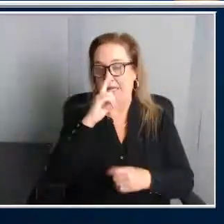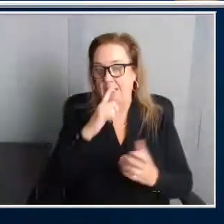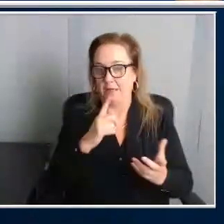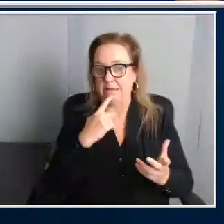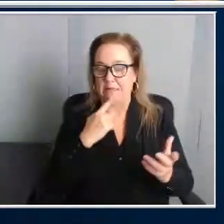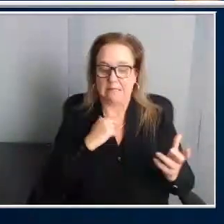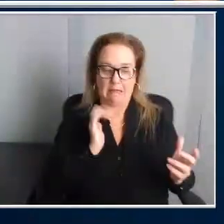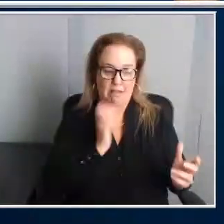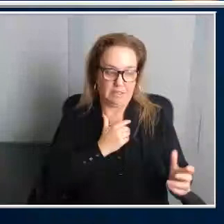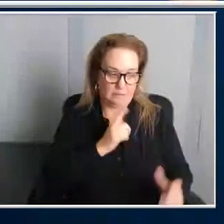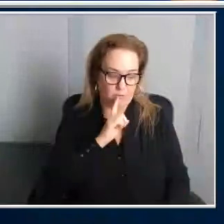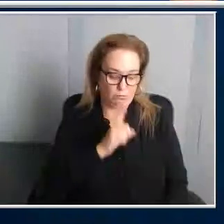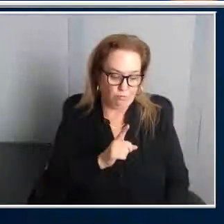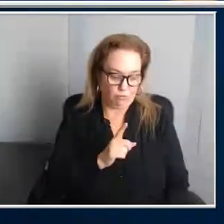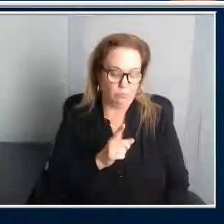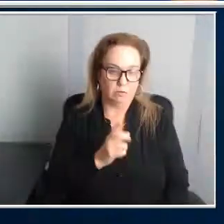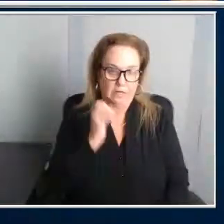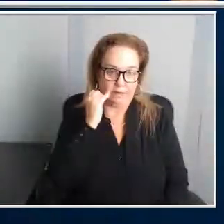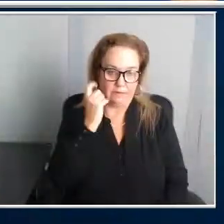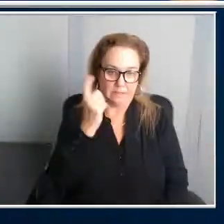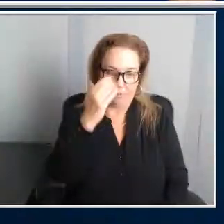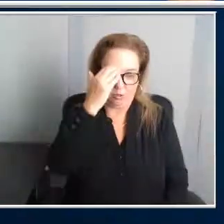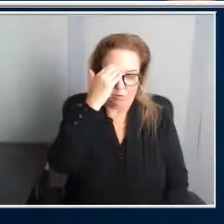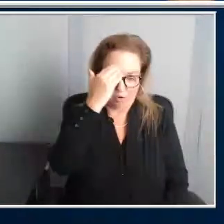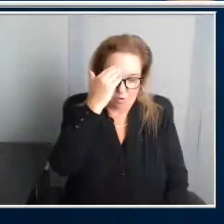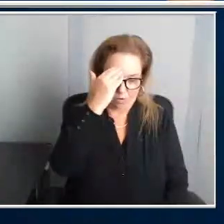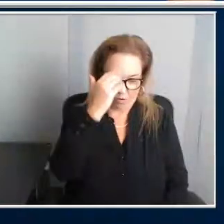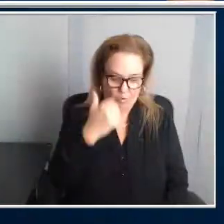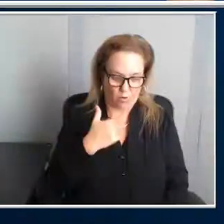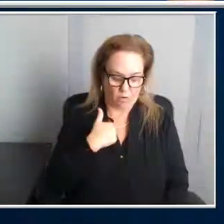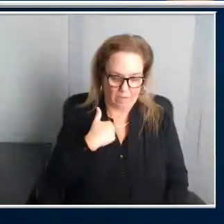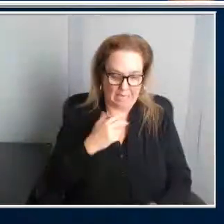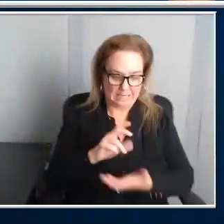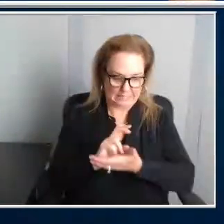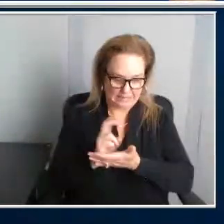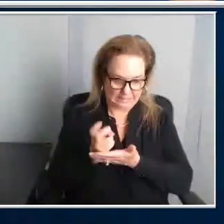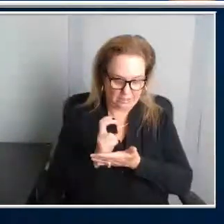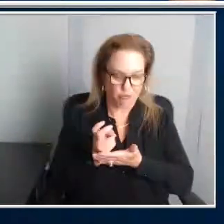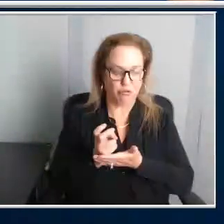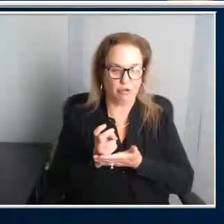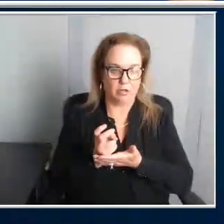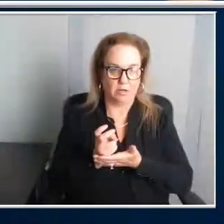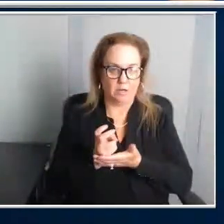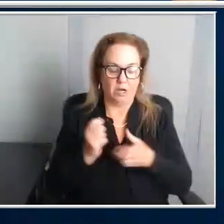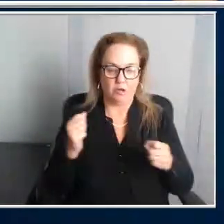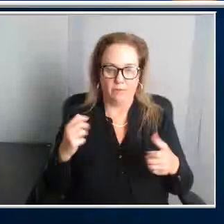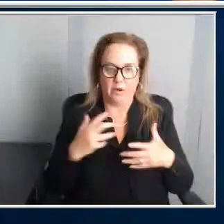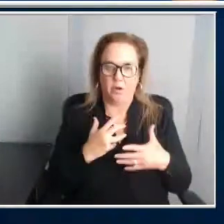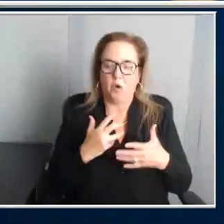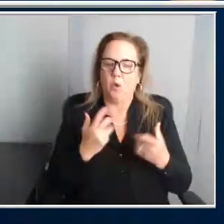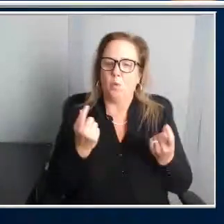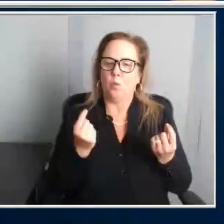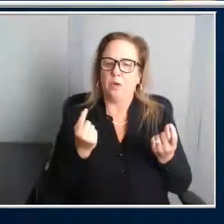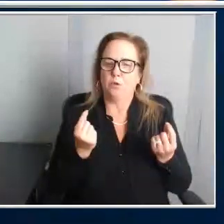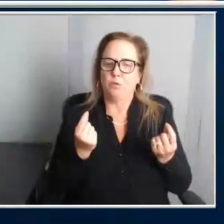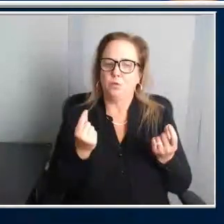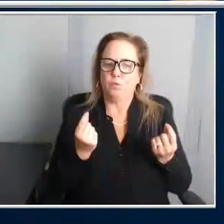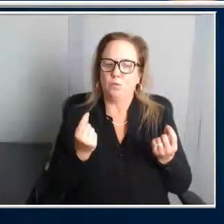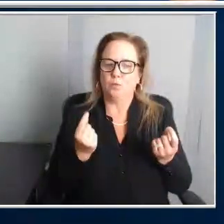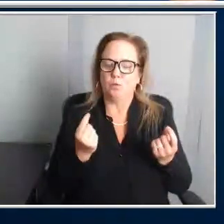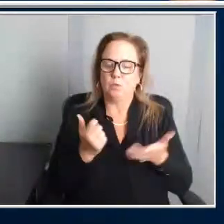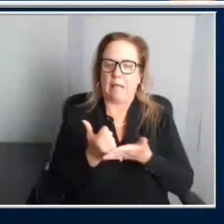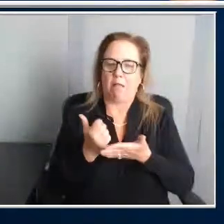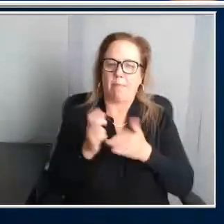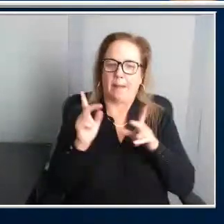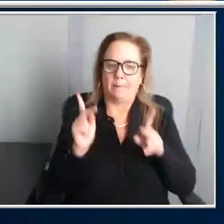that true? And if someone you know has a seizure and you're panicking, what do you need to do to help that